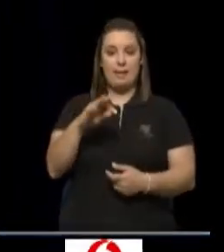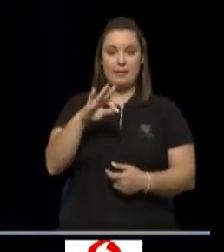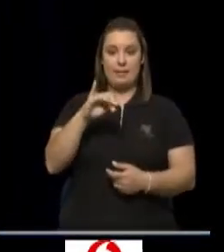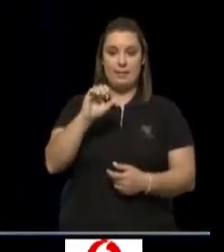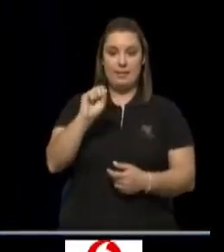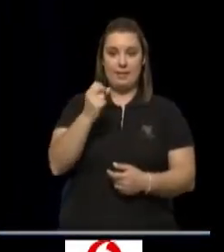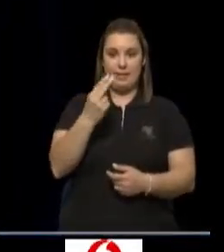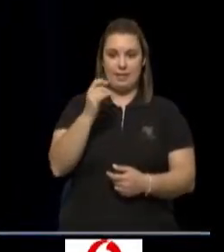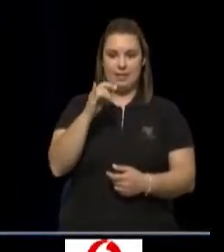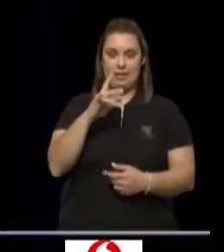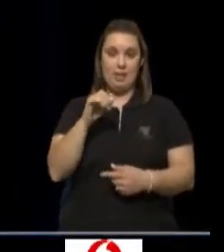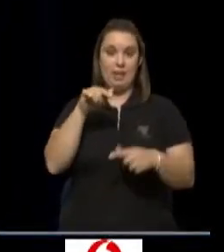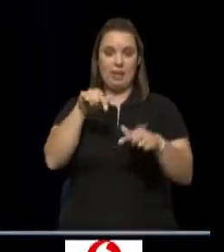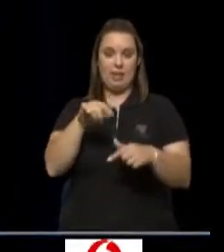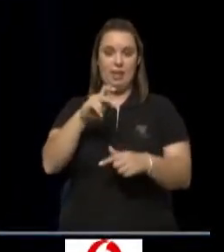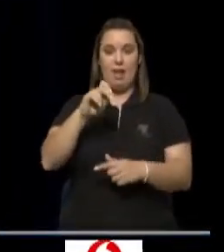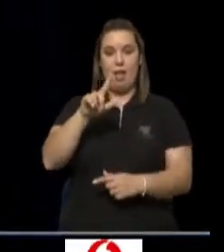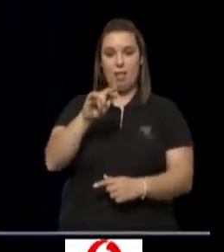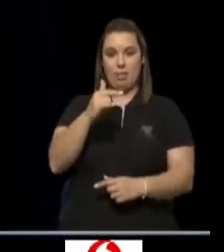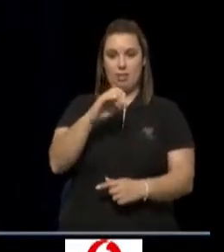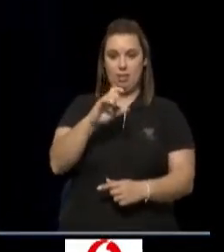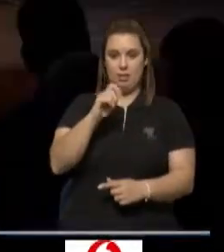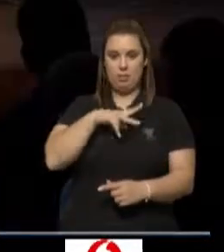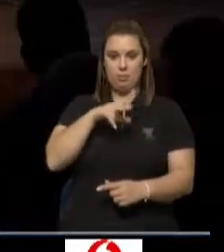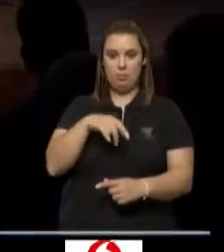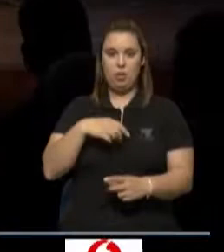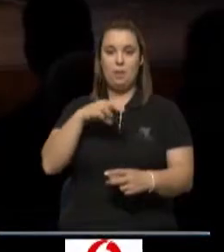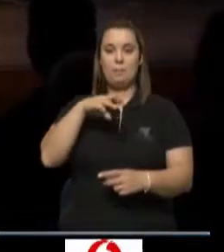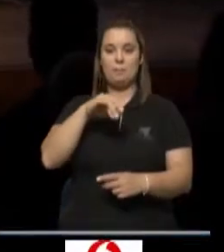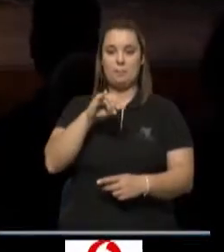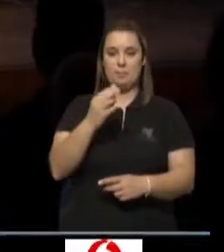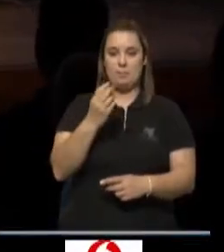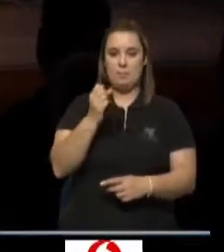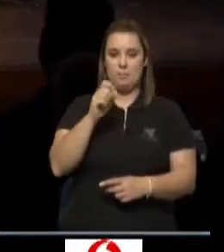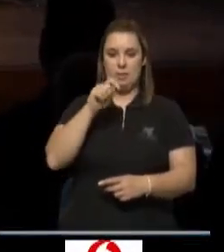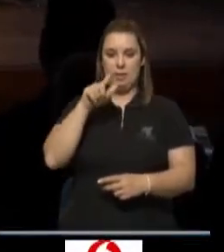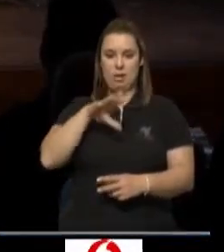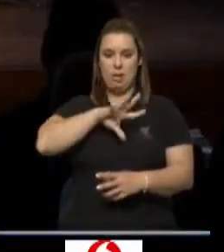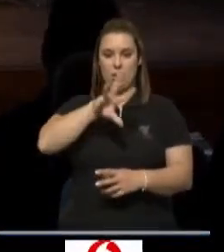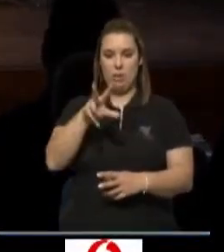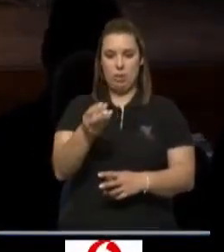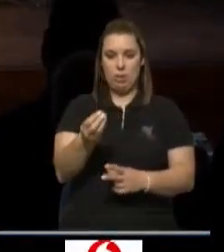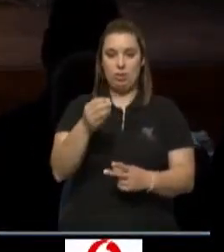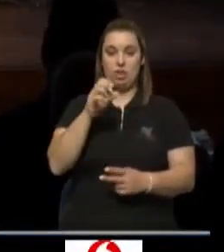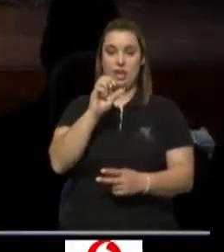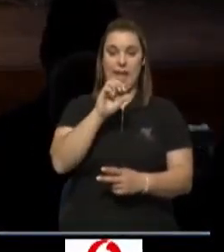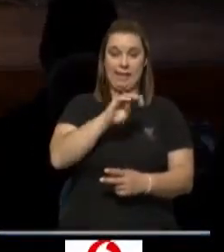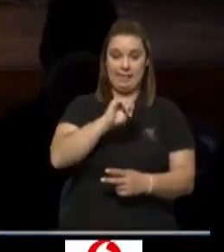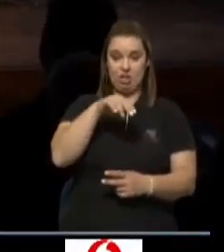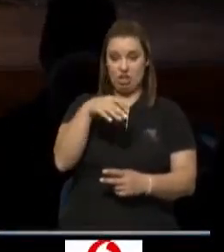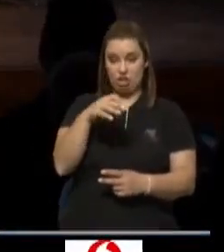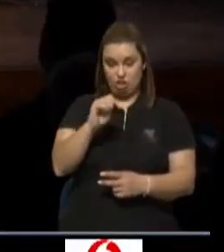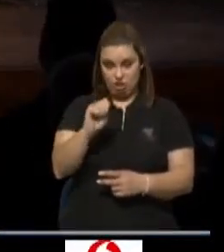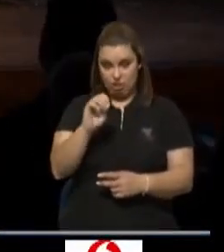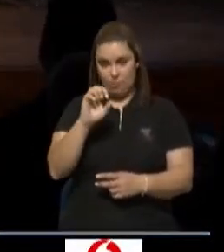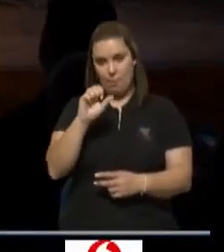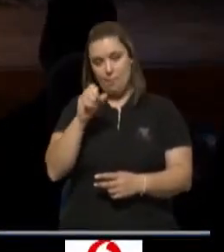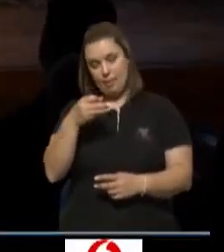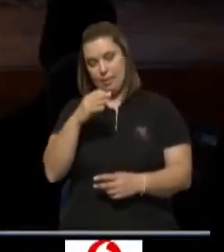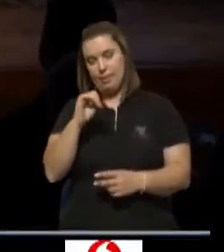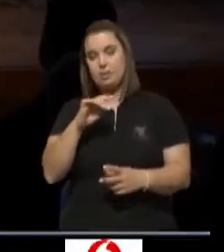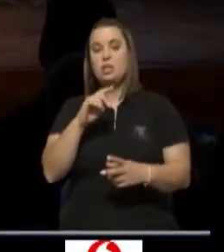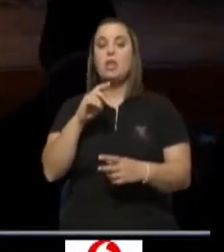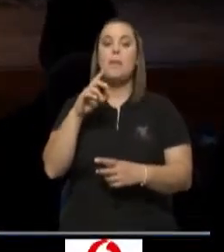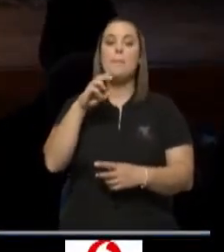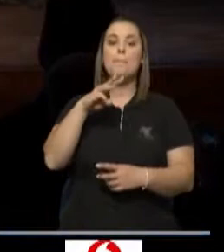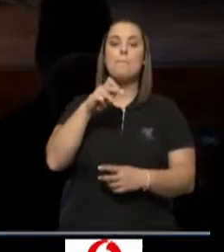Ana Figueiredo, the CEO of Altis Portugal, Miguel Almeida, CEO of Norsage, SGPS, and